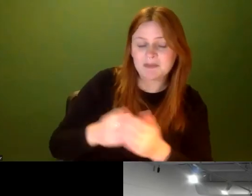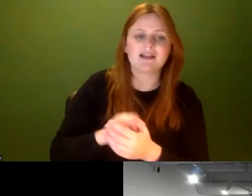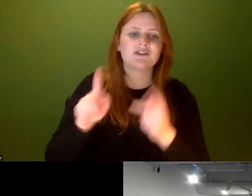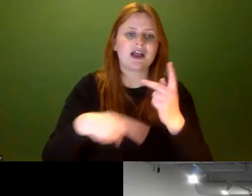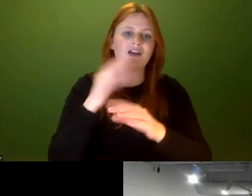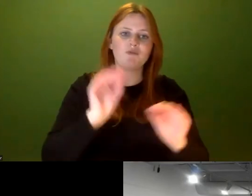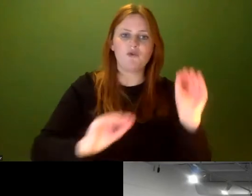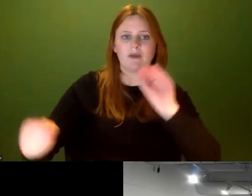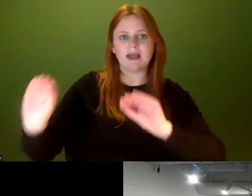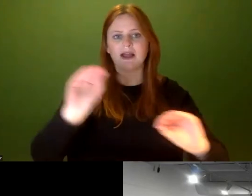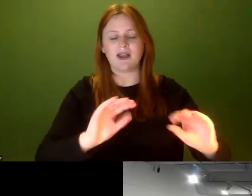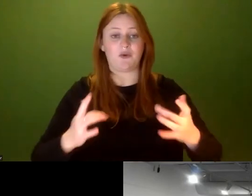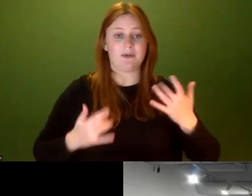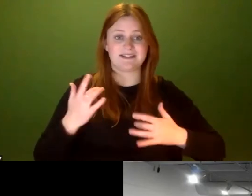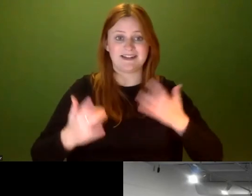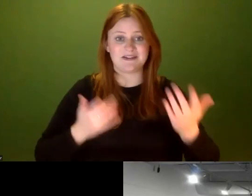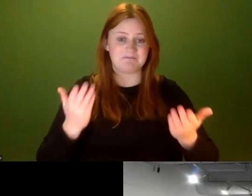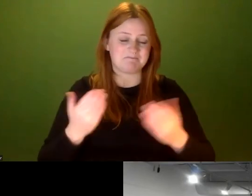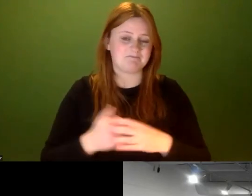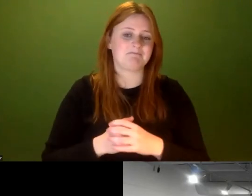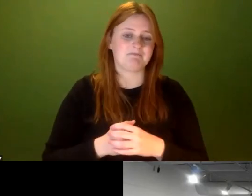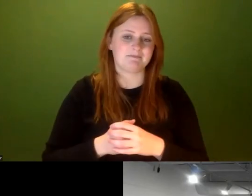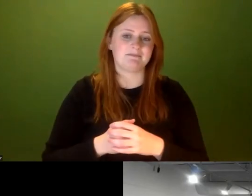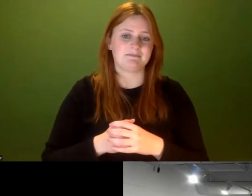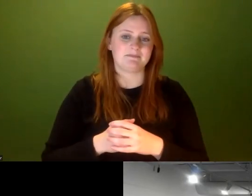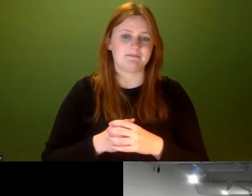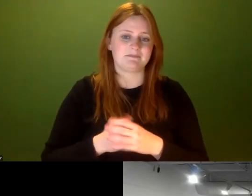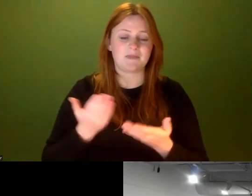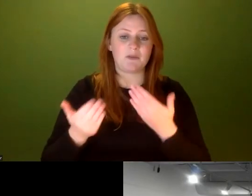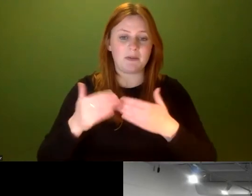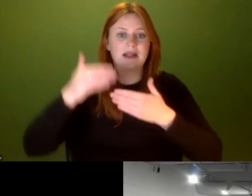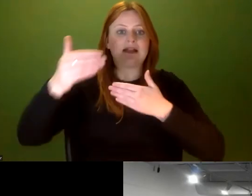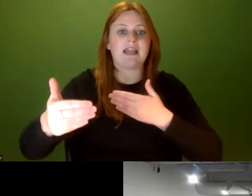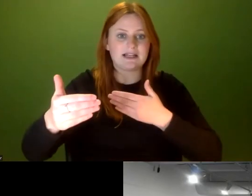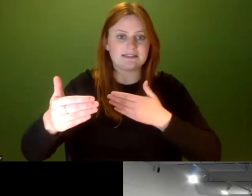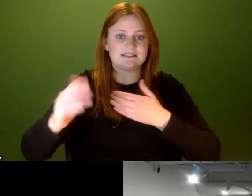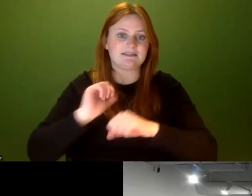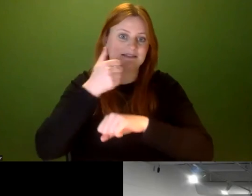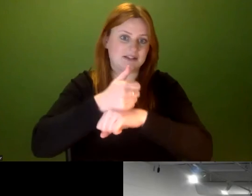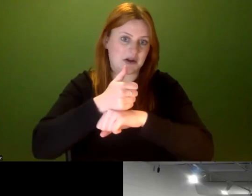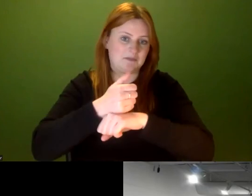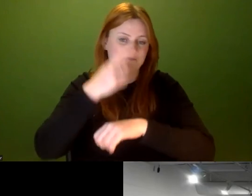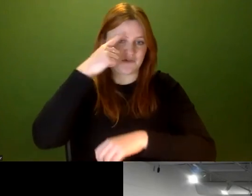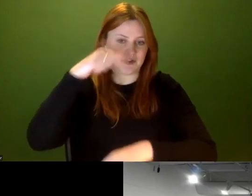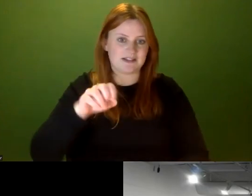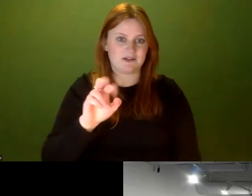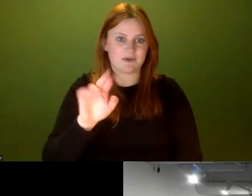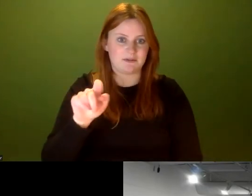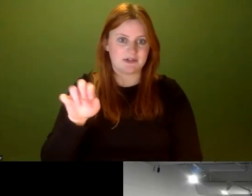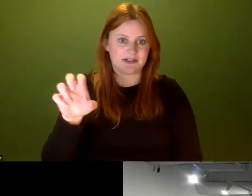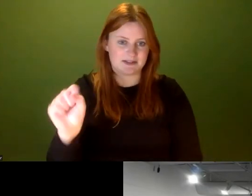be super exciting. Mm-hmm. And yeah, maybe the next time I install this show, I've sort of landed